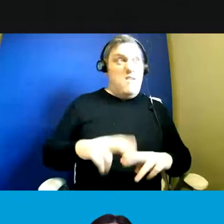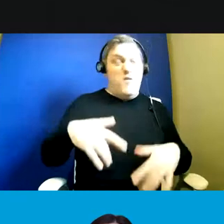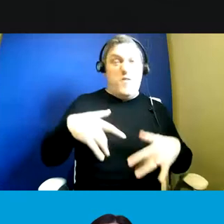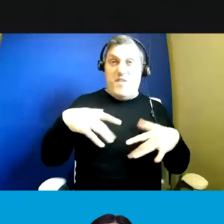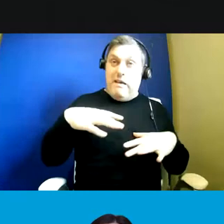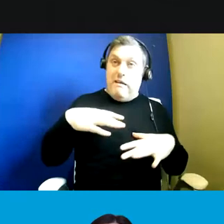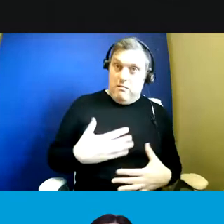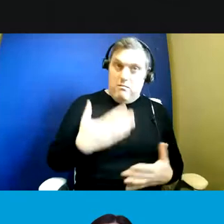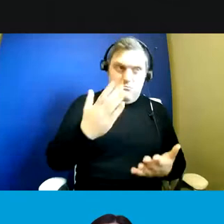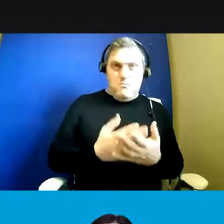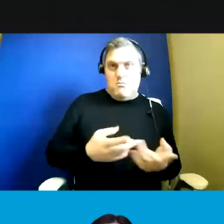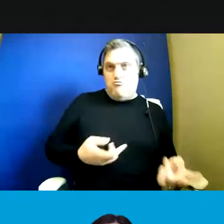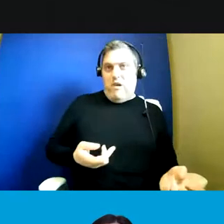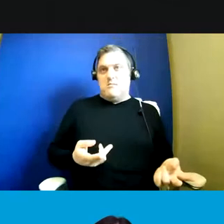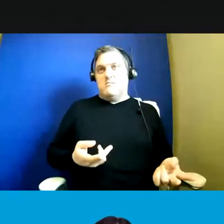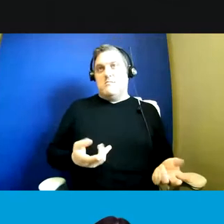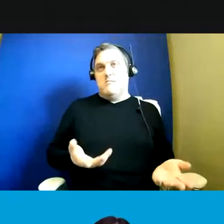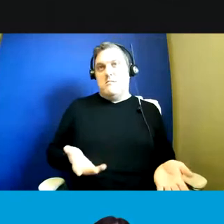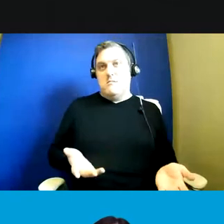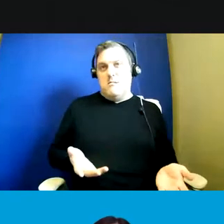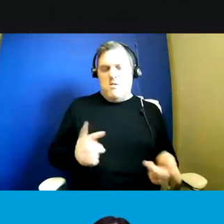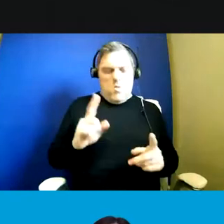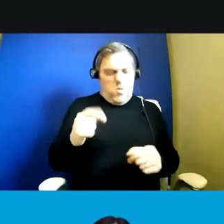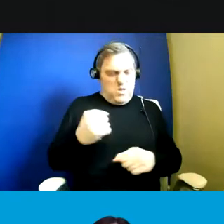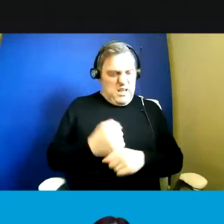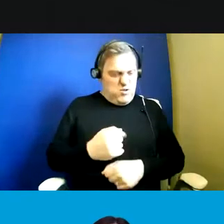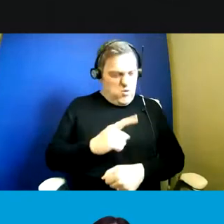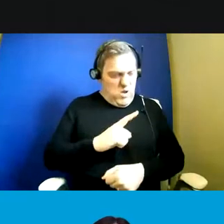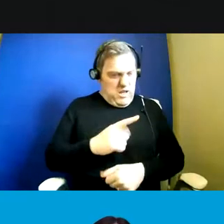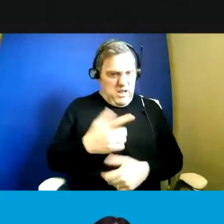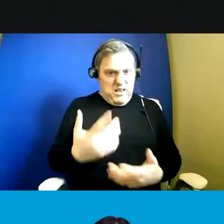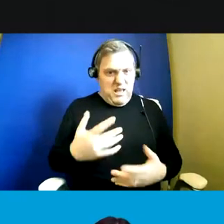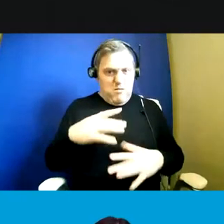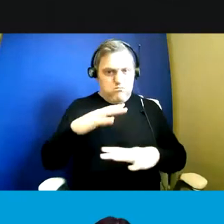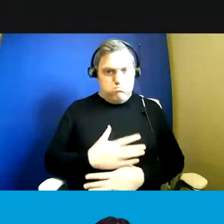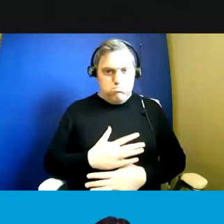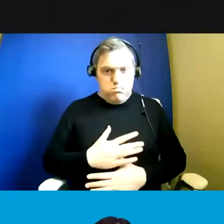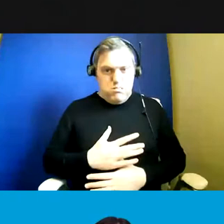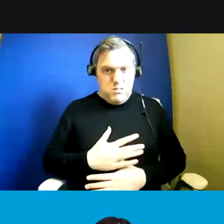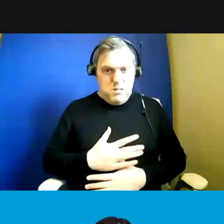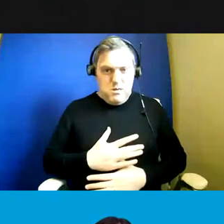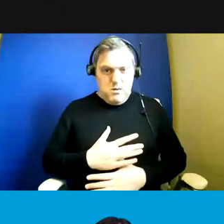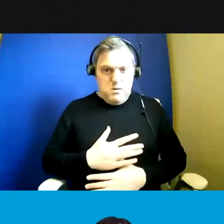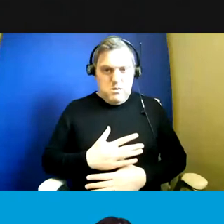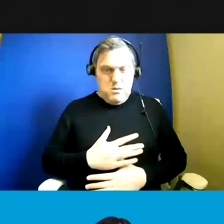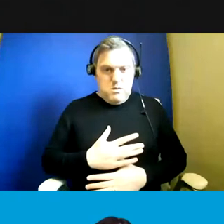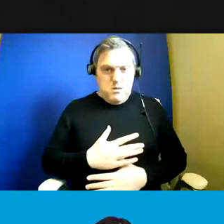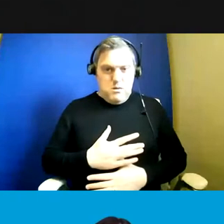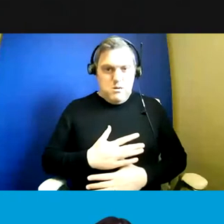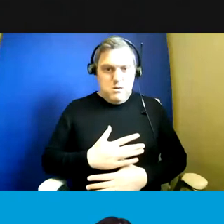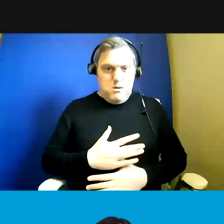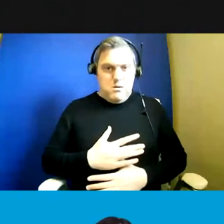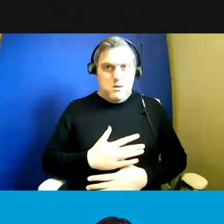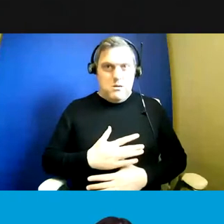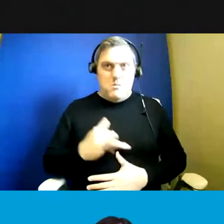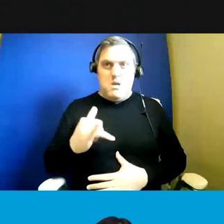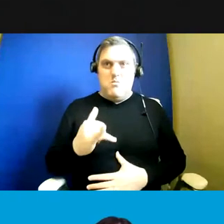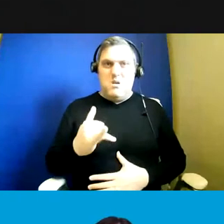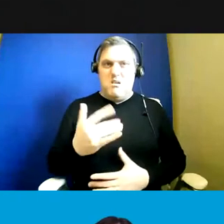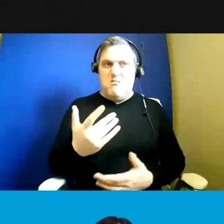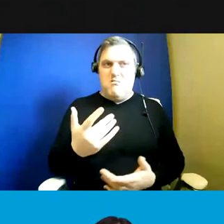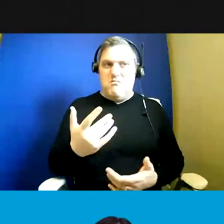you do rest and that you look at, what did I do? So maybe you went for half an hour walk, maybe next time do a 15 minute walk, and